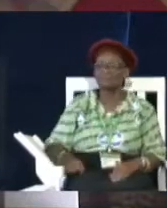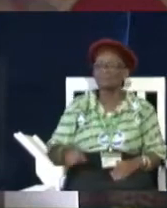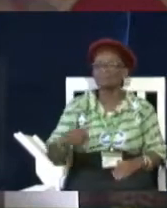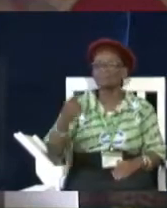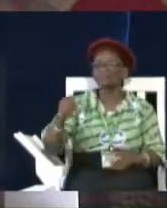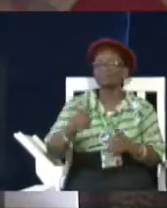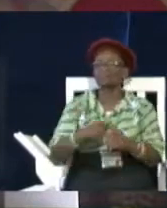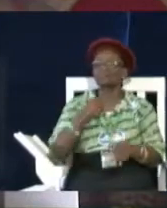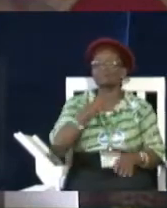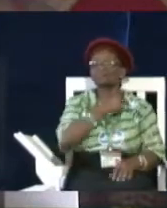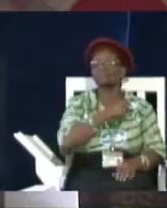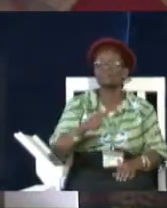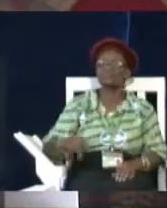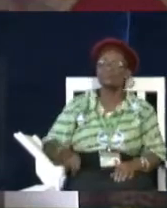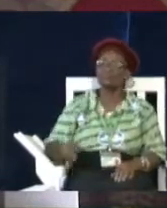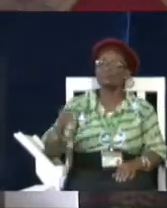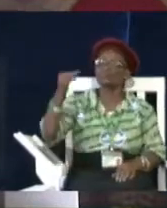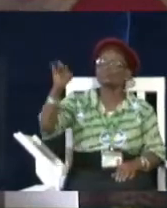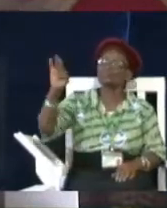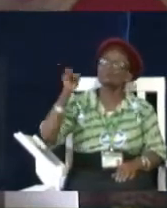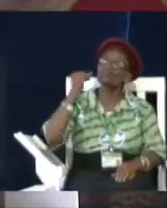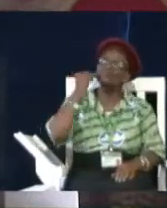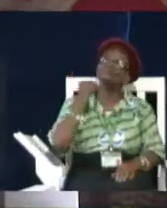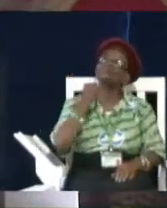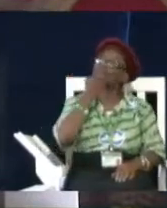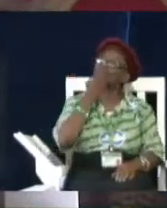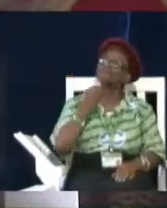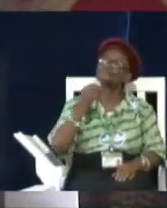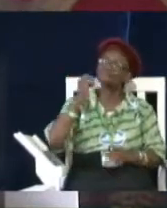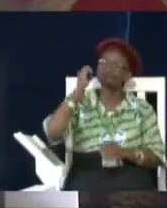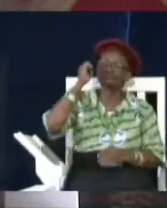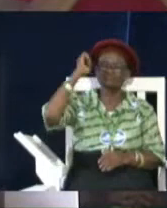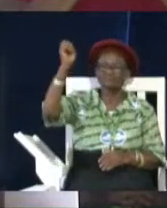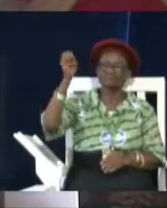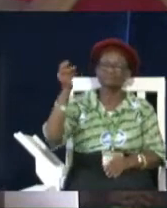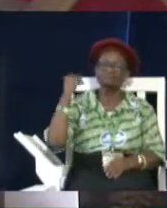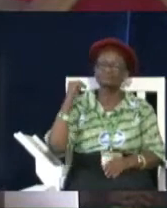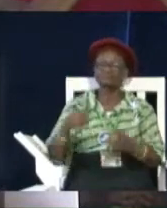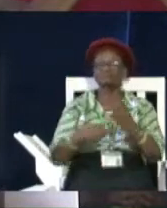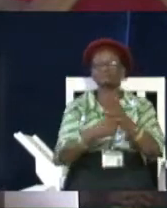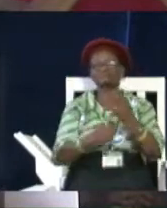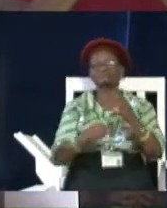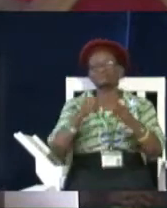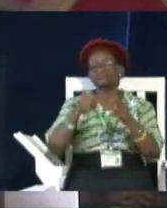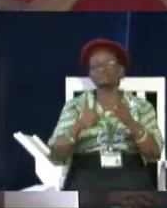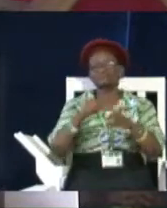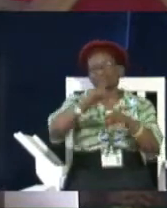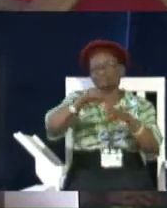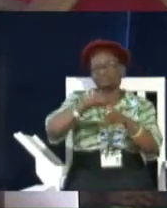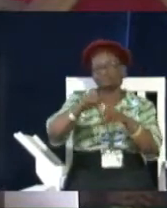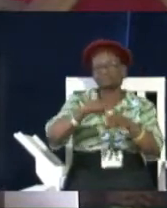Israel, he was anointed with oil.